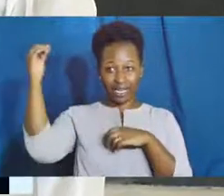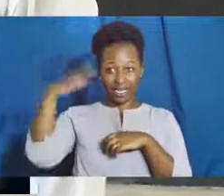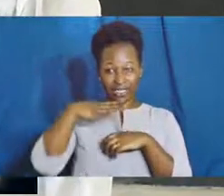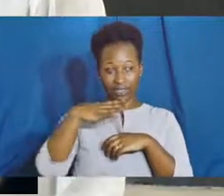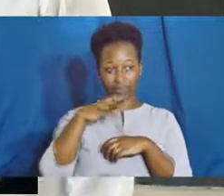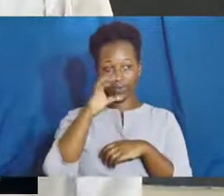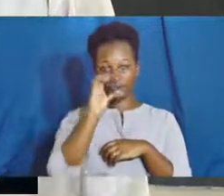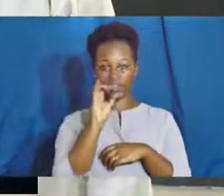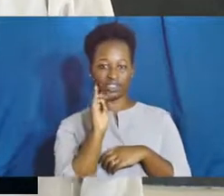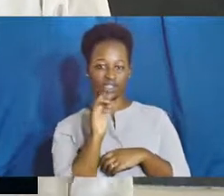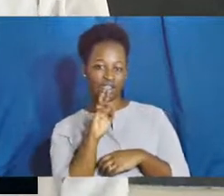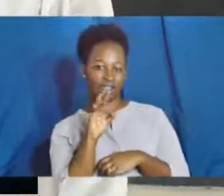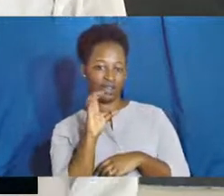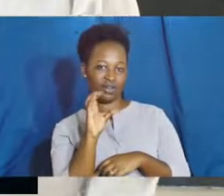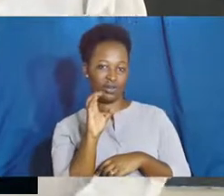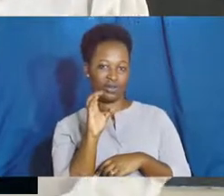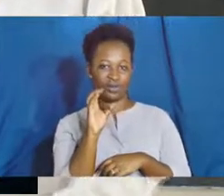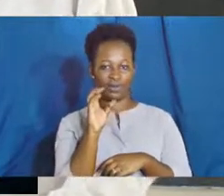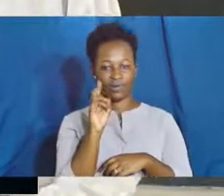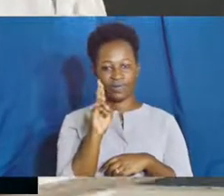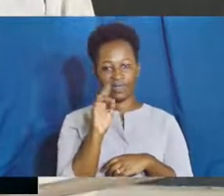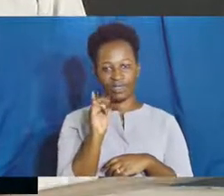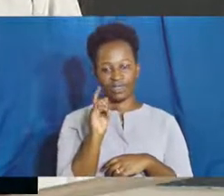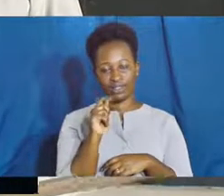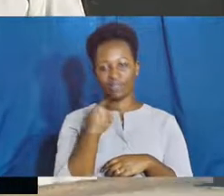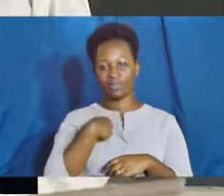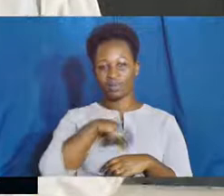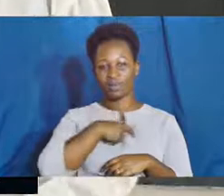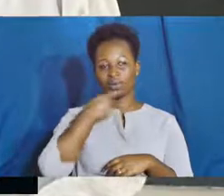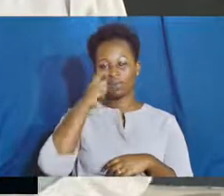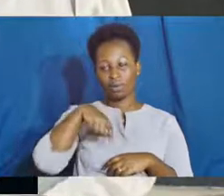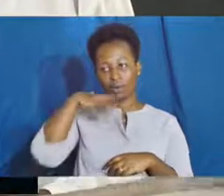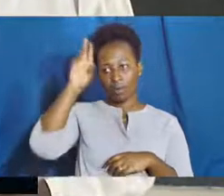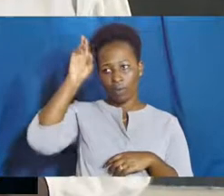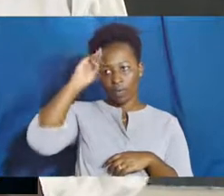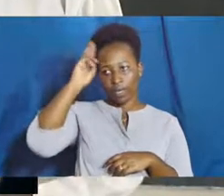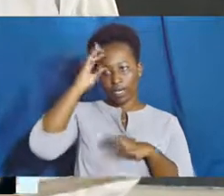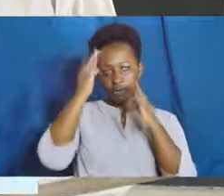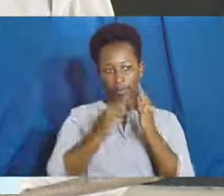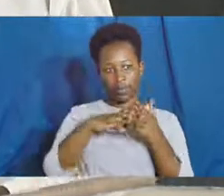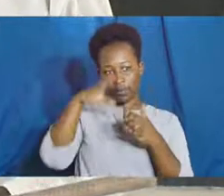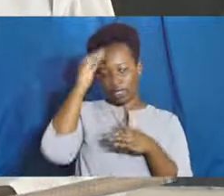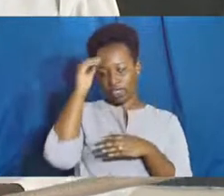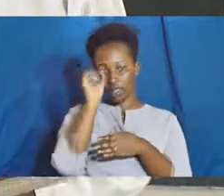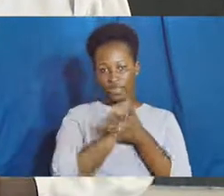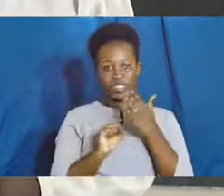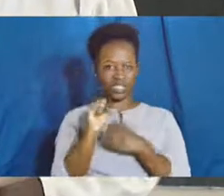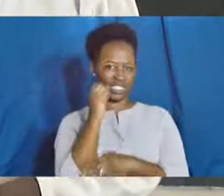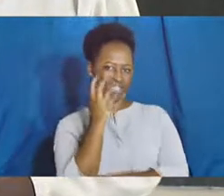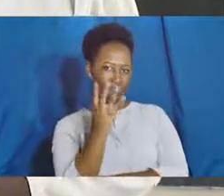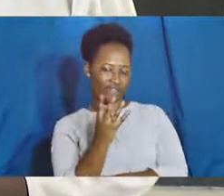circuit, we have to recall on what we have studied in senior 4. I hope you all remember. You